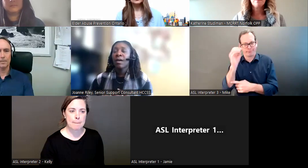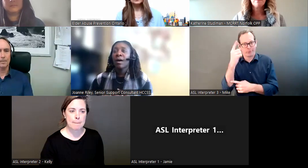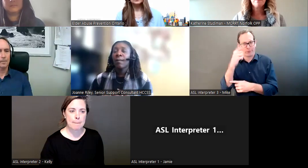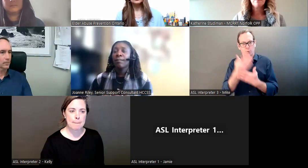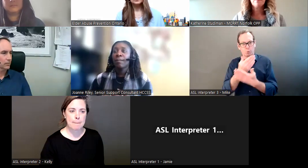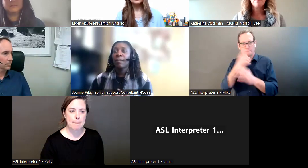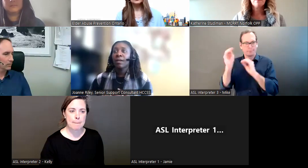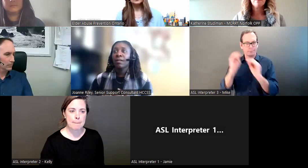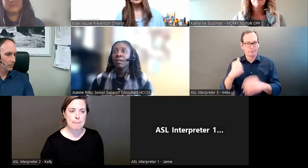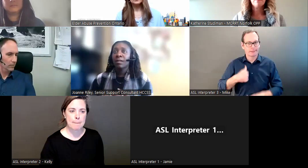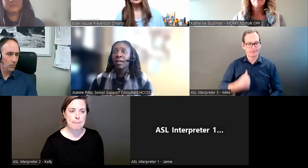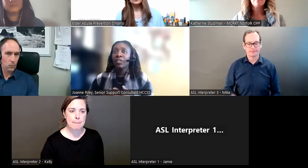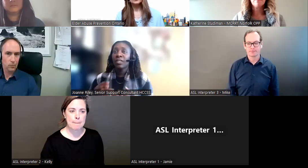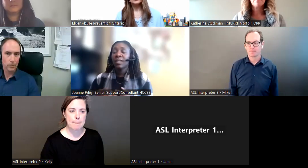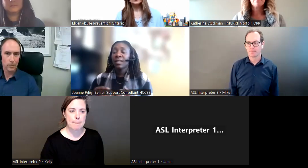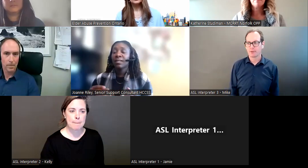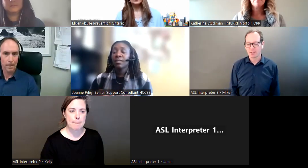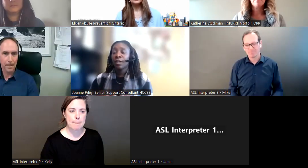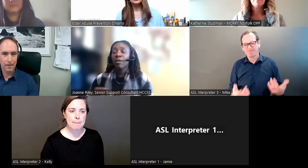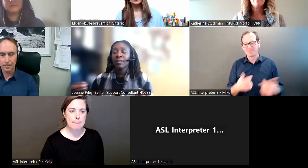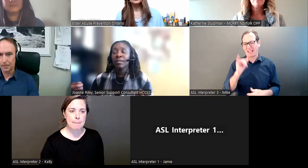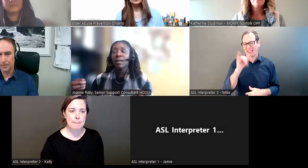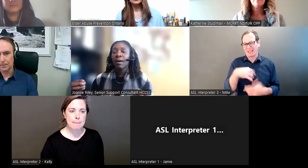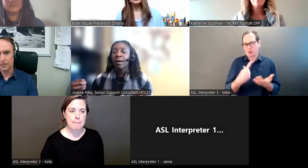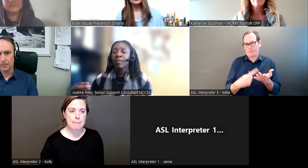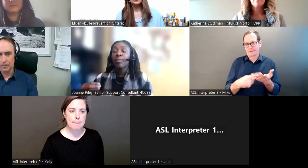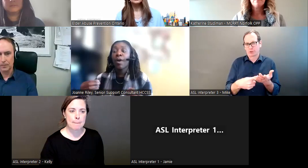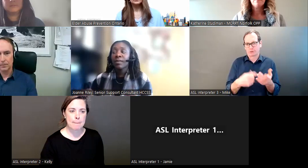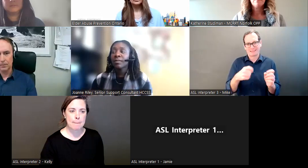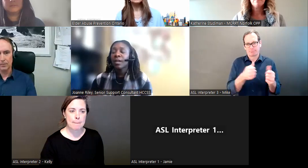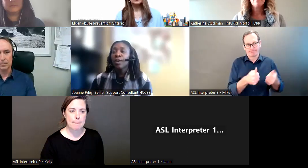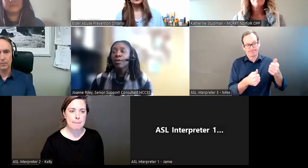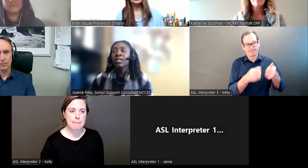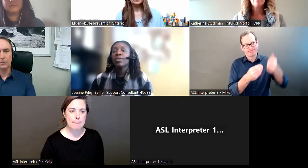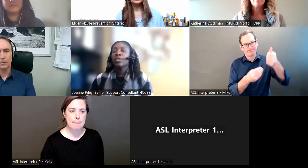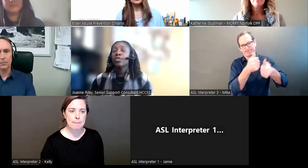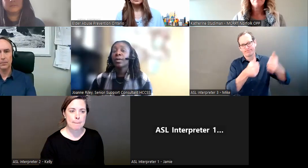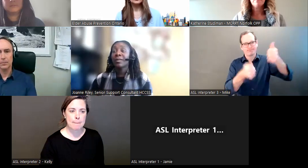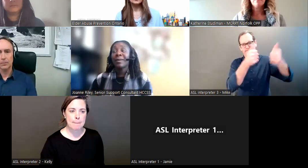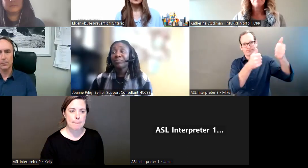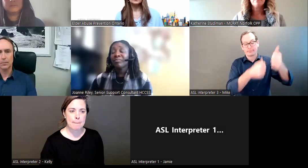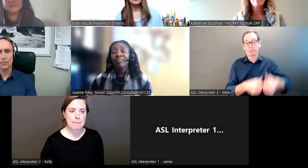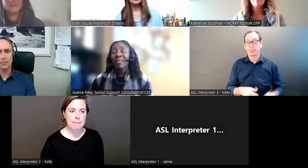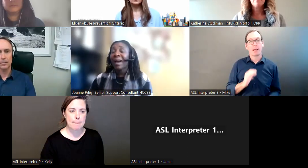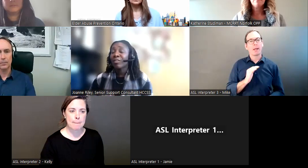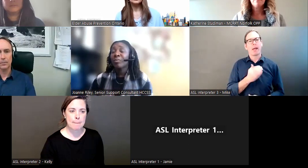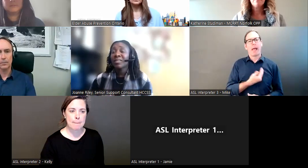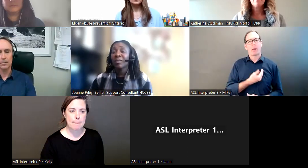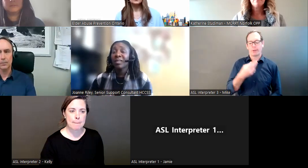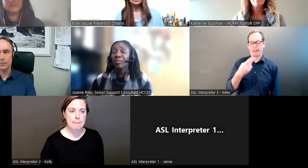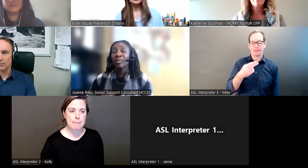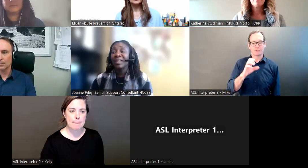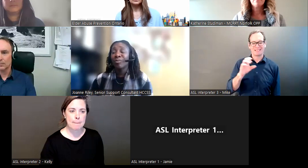for the HCCSSs across the province, really to ensure that, yeah, there